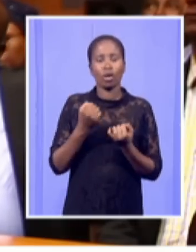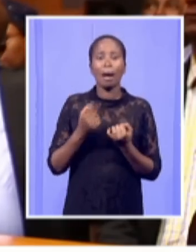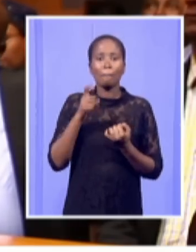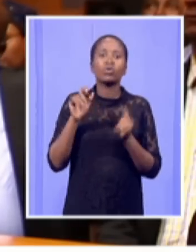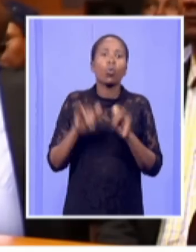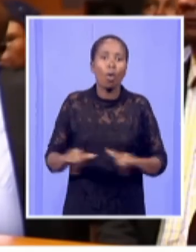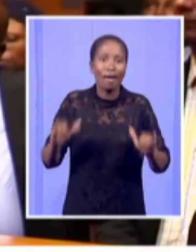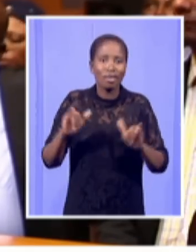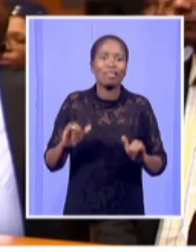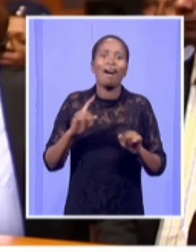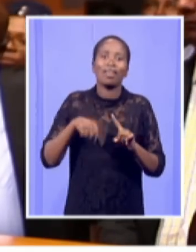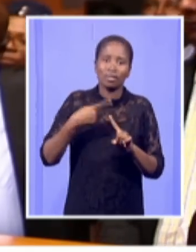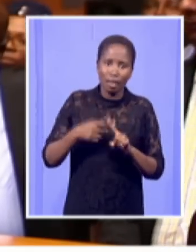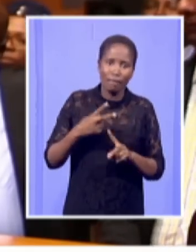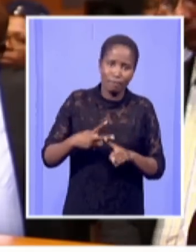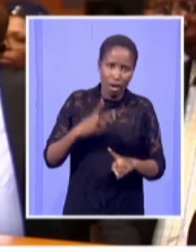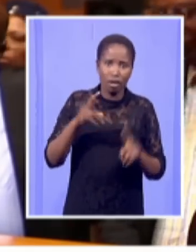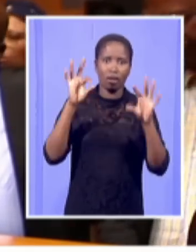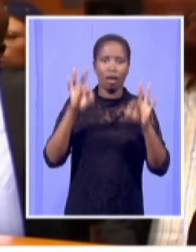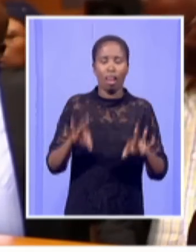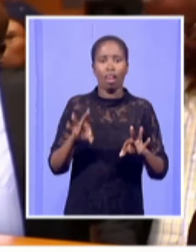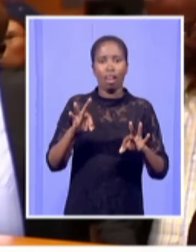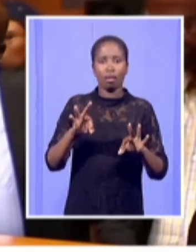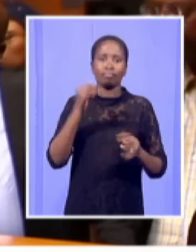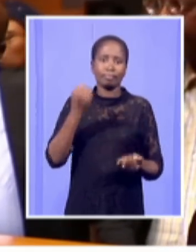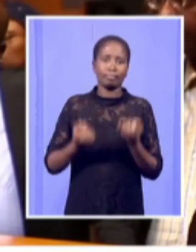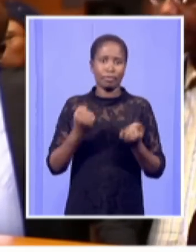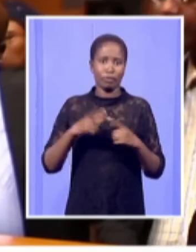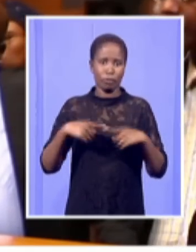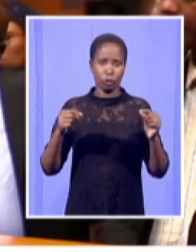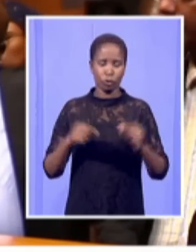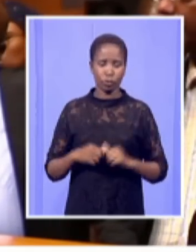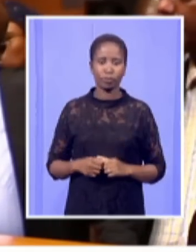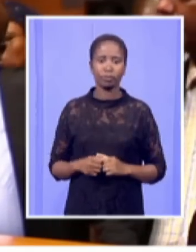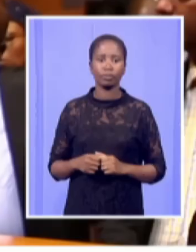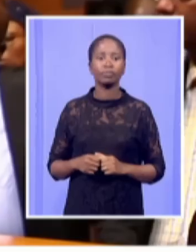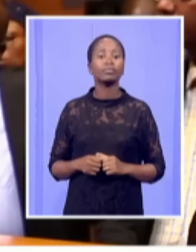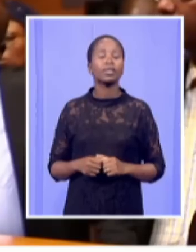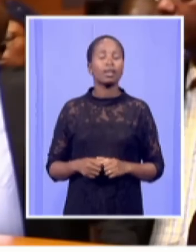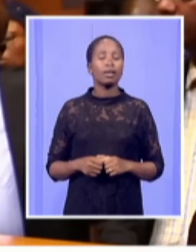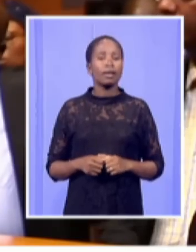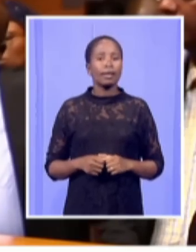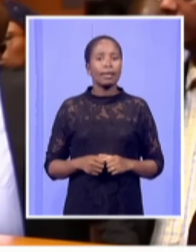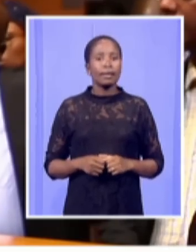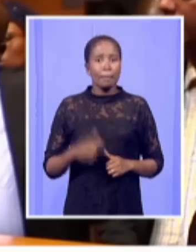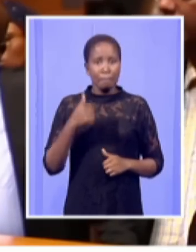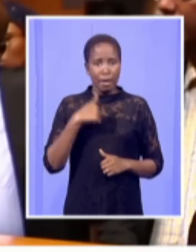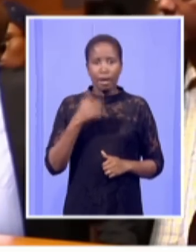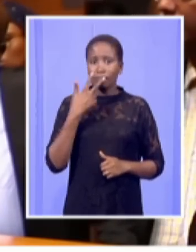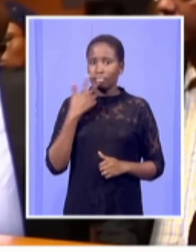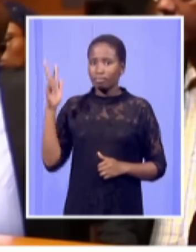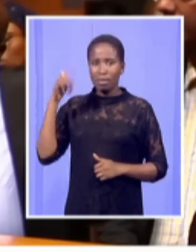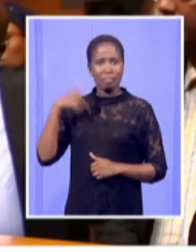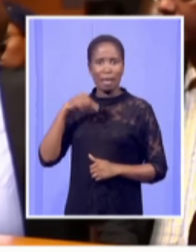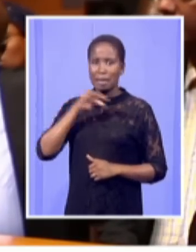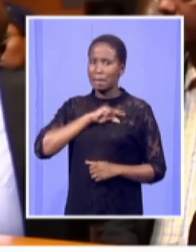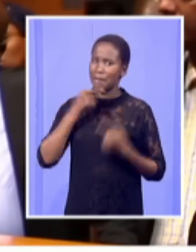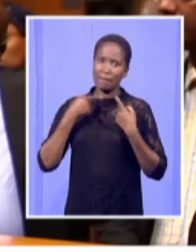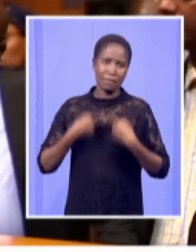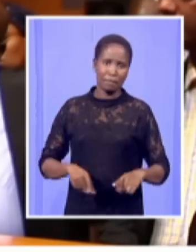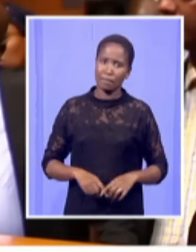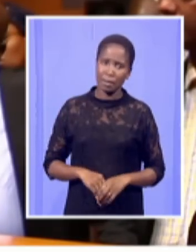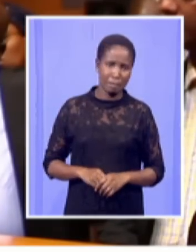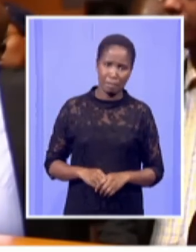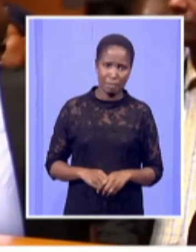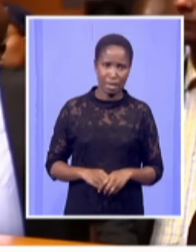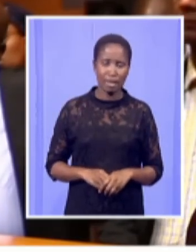the case against him or her. Intended plea: I intend to plead not guilty to the charges levelled against me. I